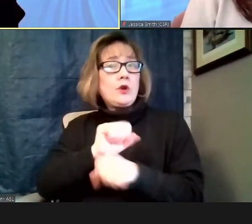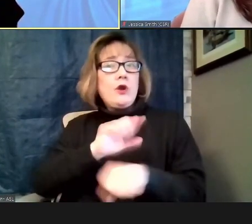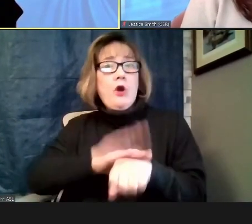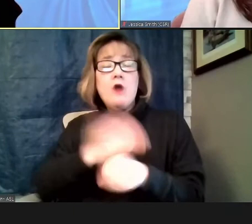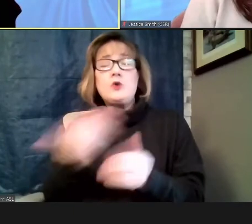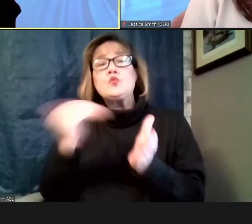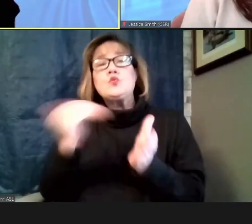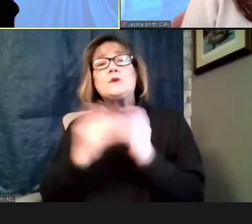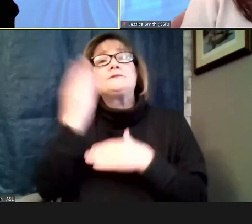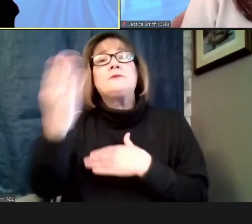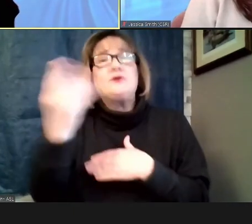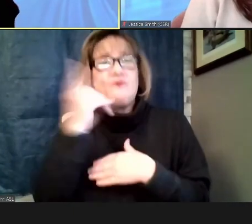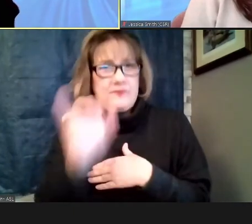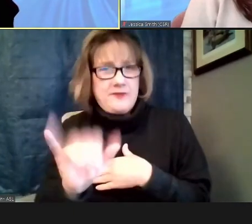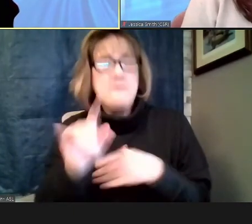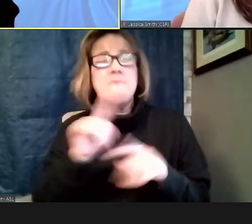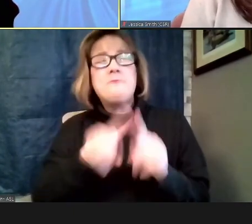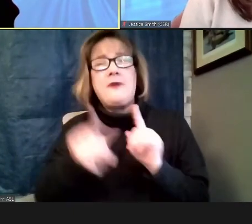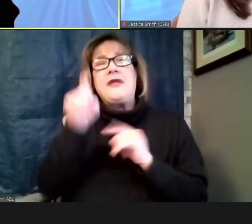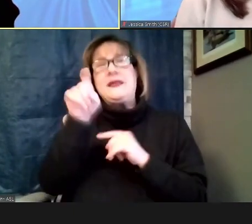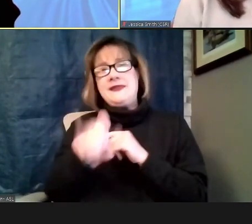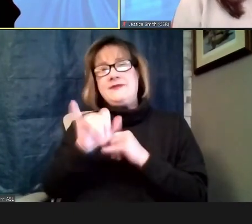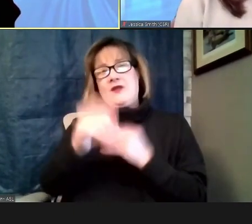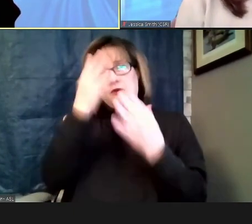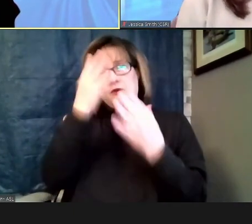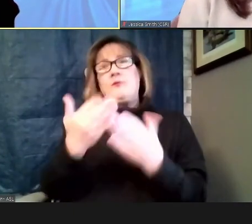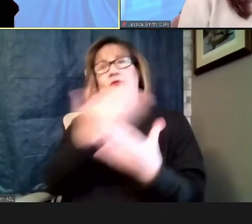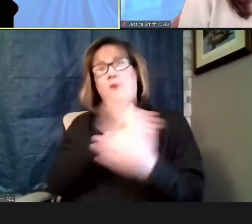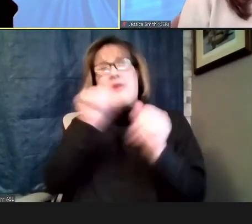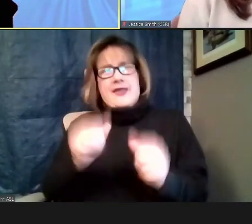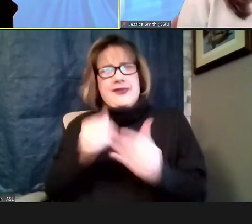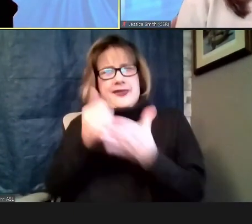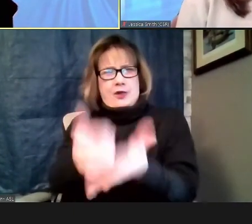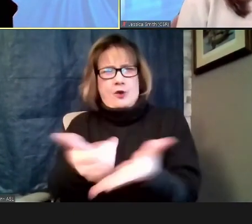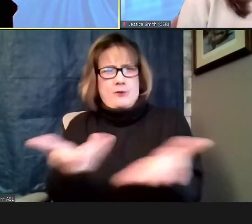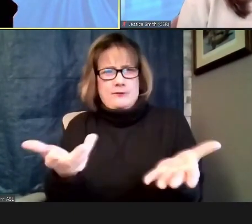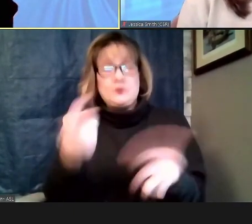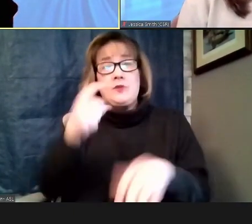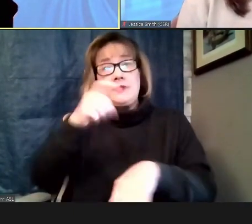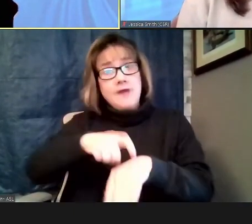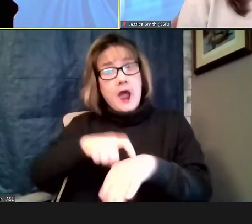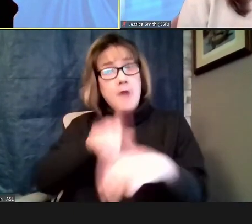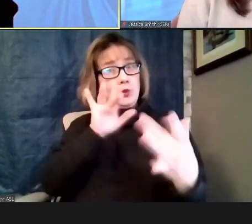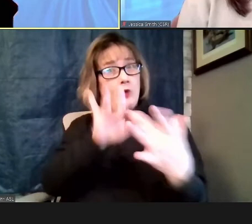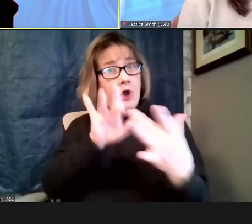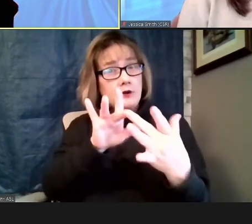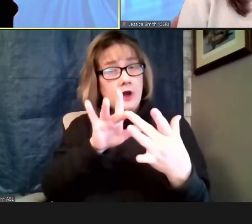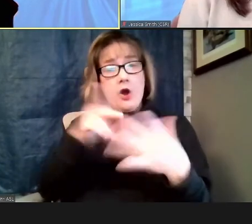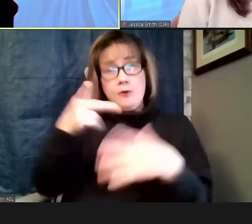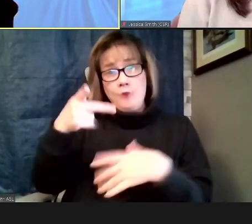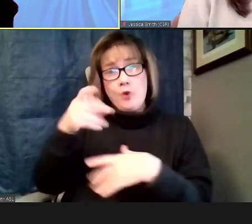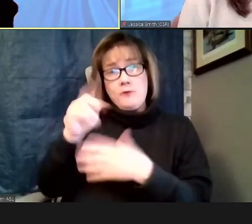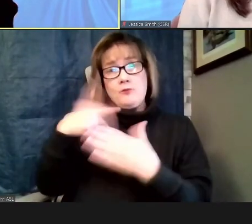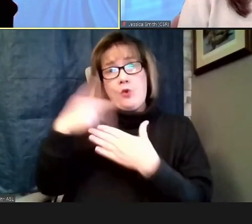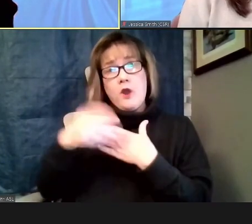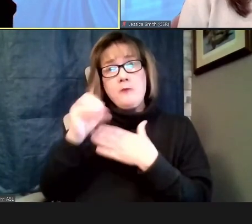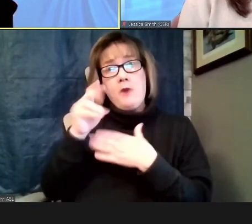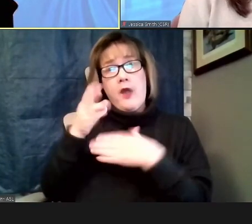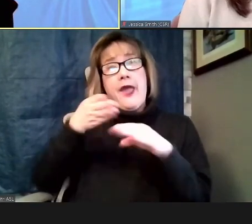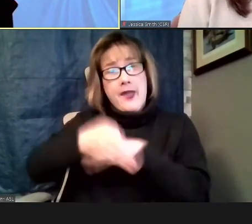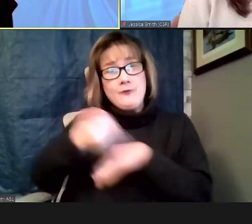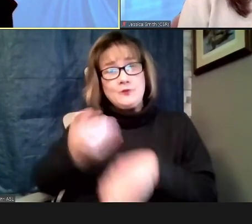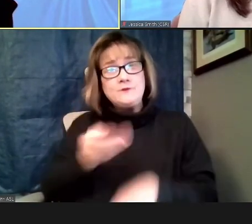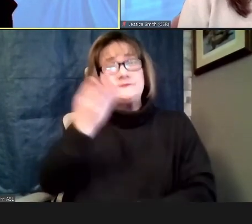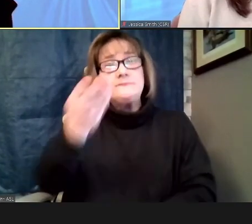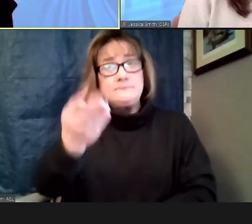for. But they need that information before they can help you. So the time to contact a program officer after you submit